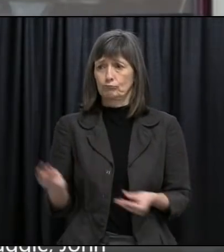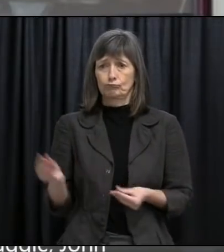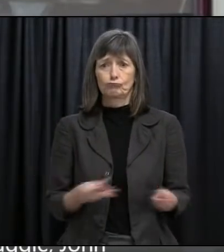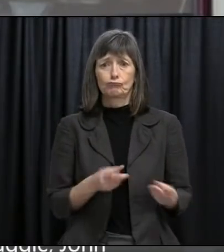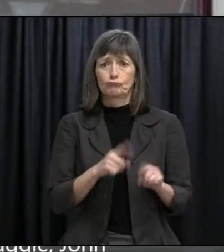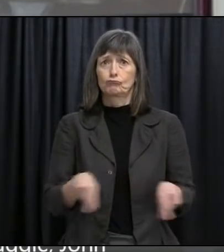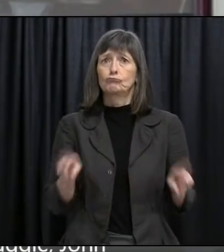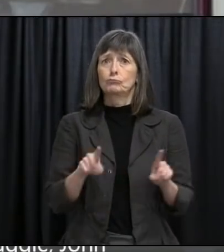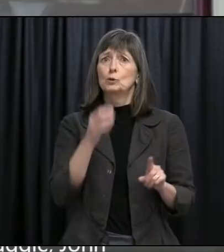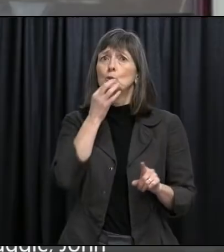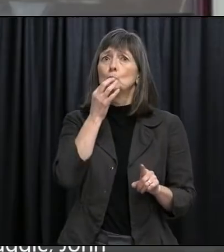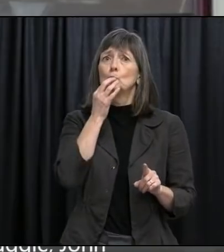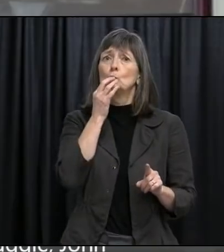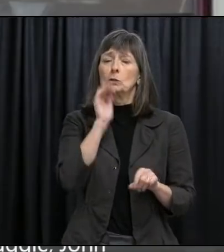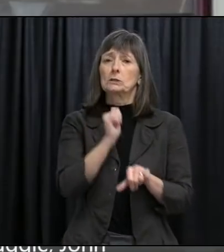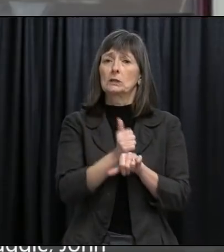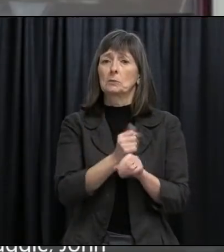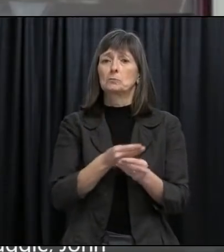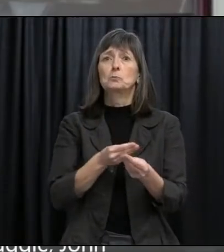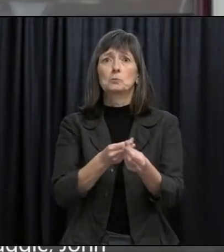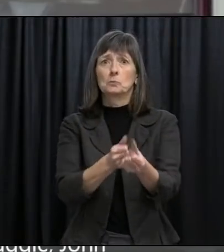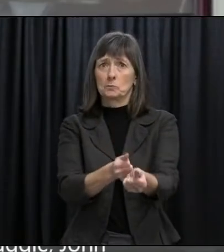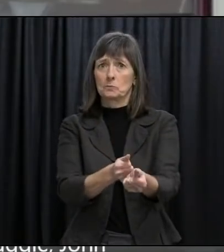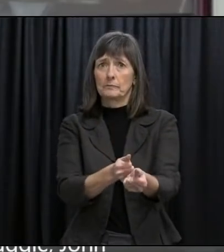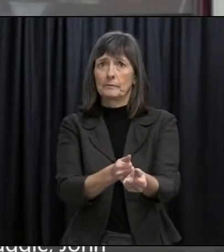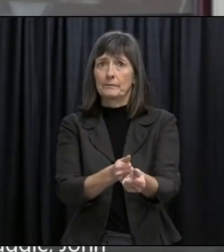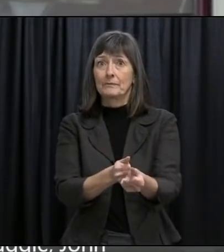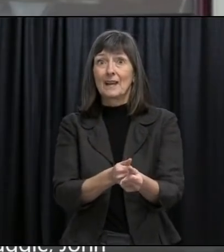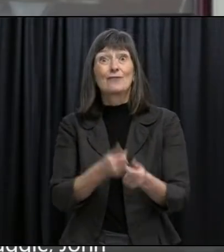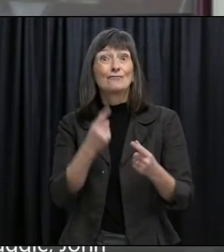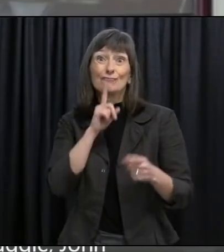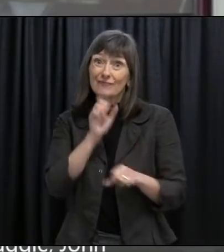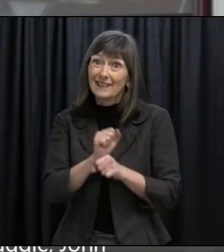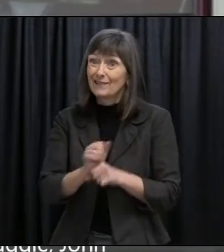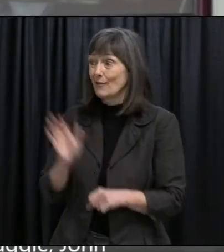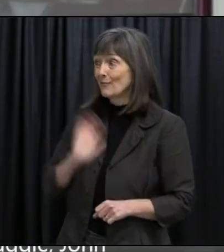very shortly. In principle, it existed all along.